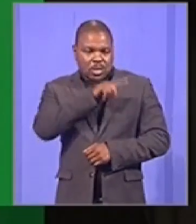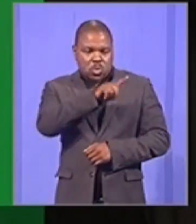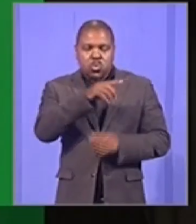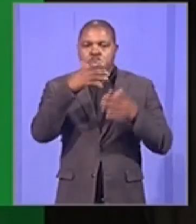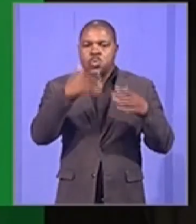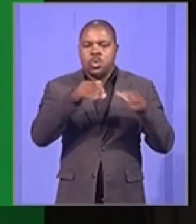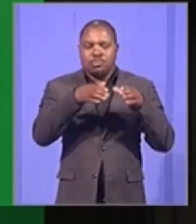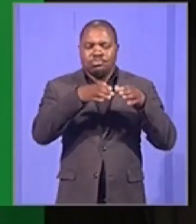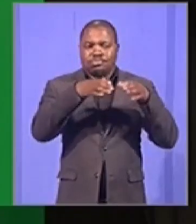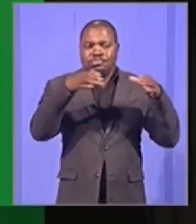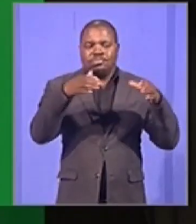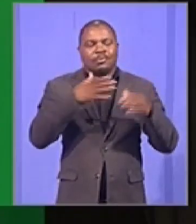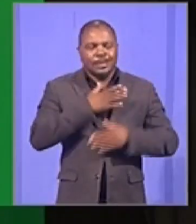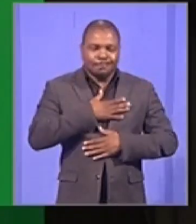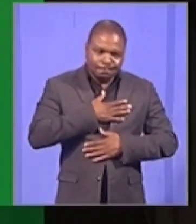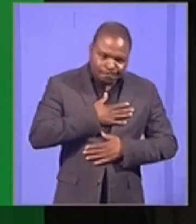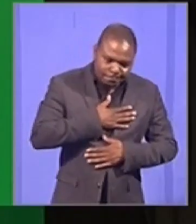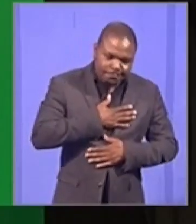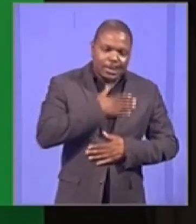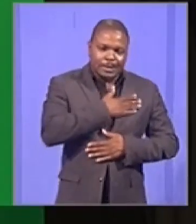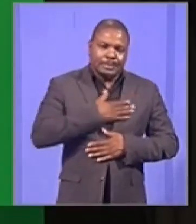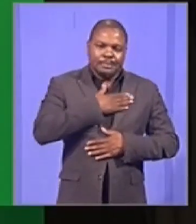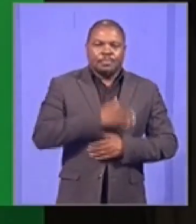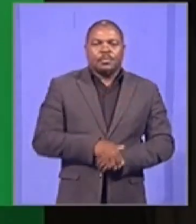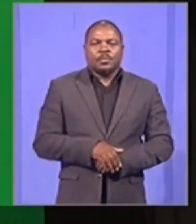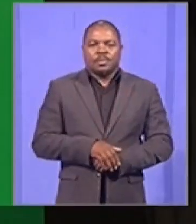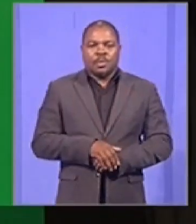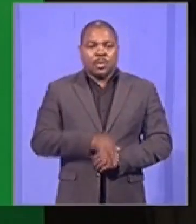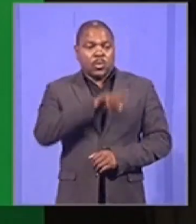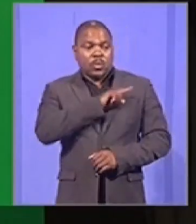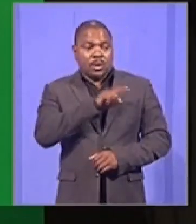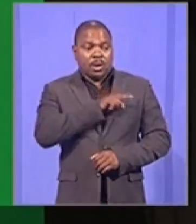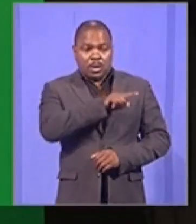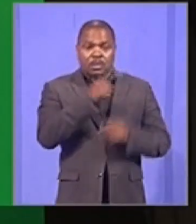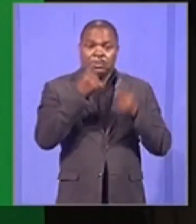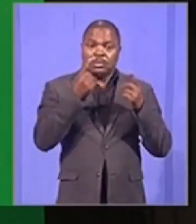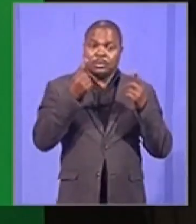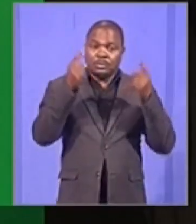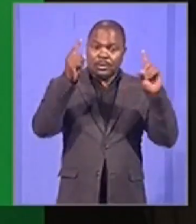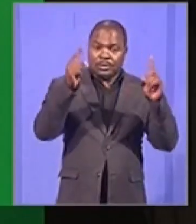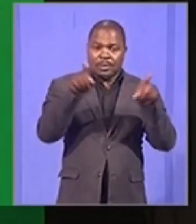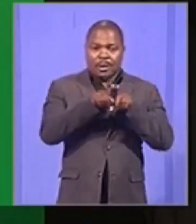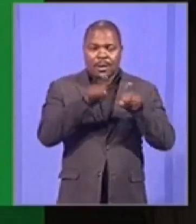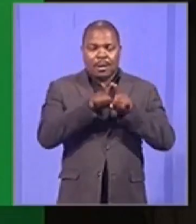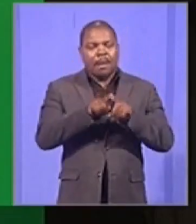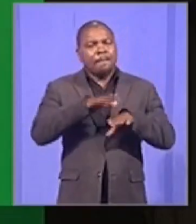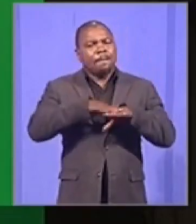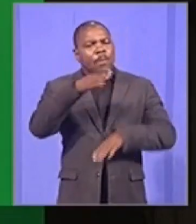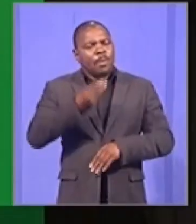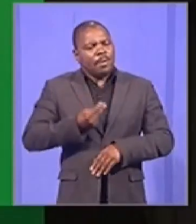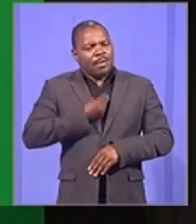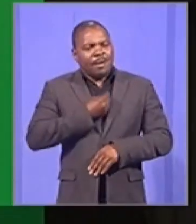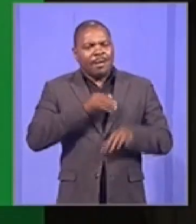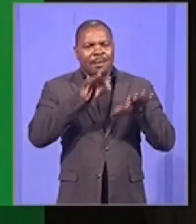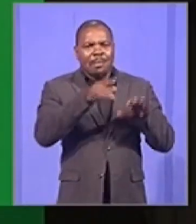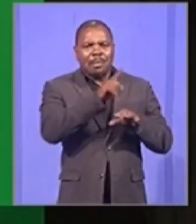is highly appreciated. Because you have not only succeeded in adding more young people